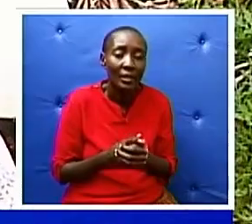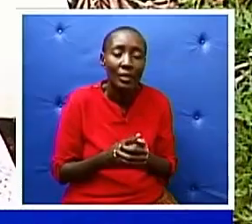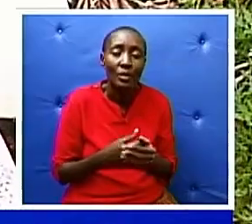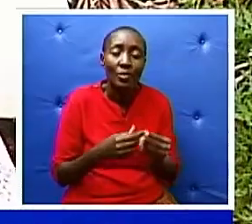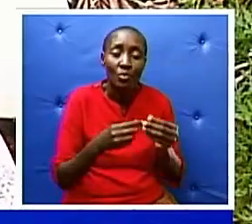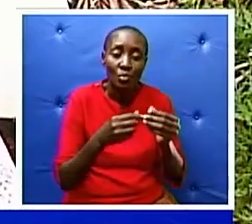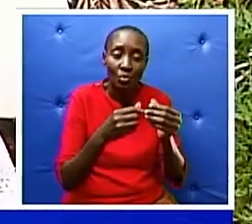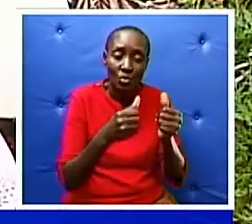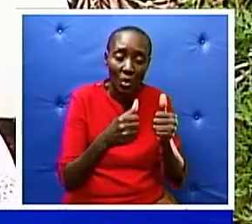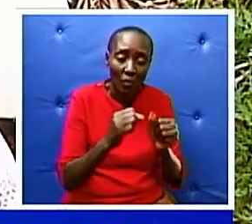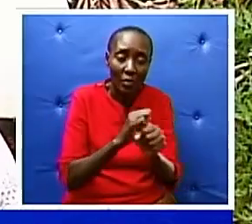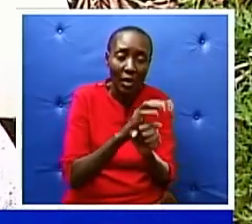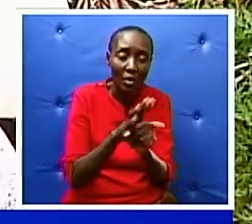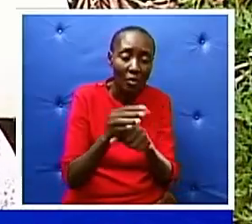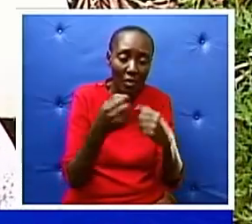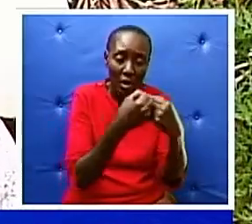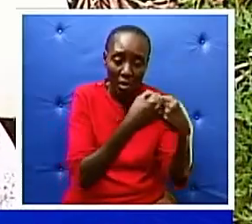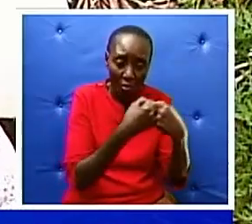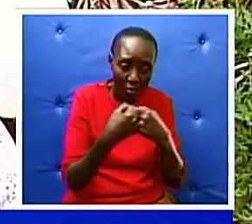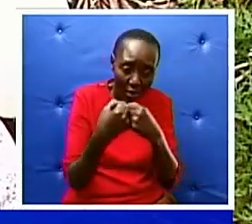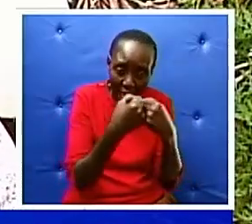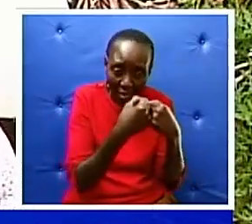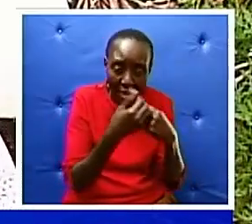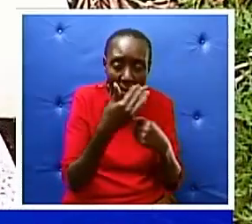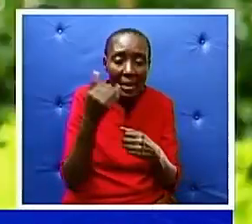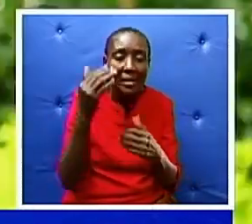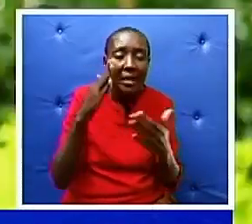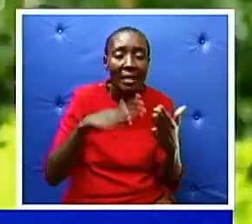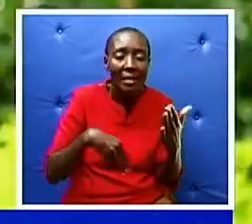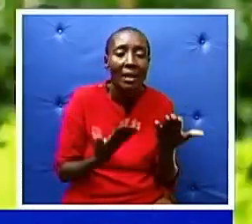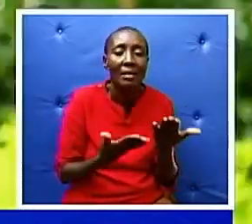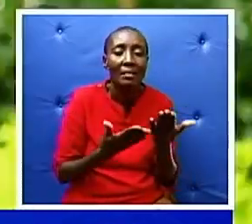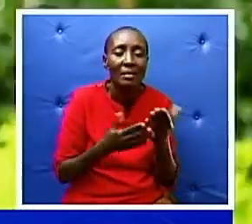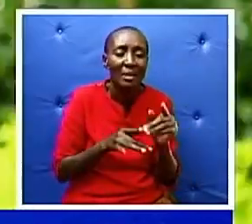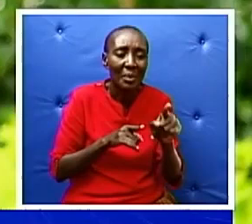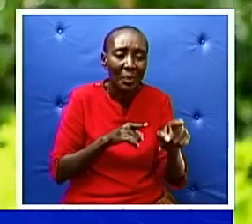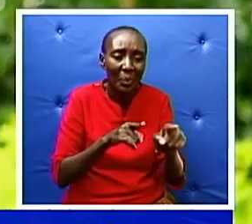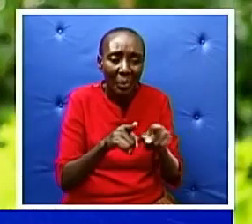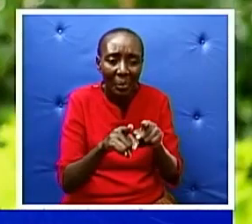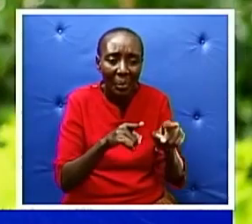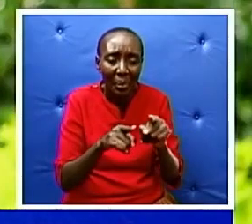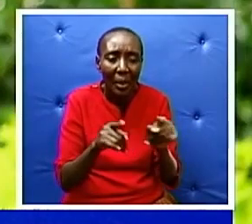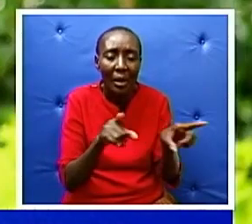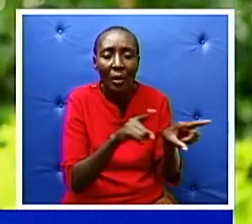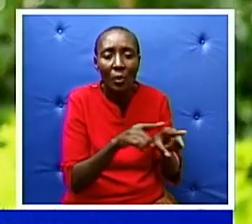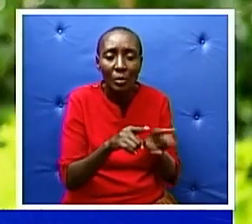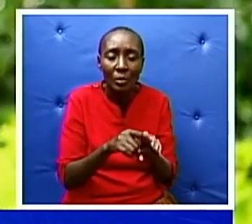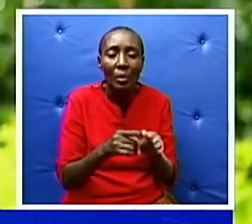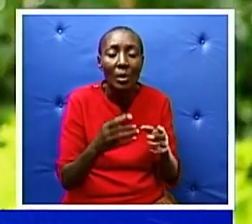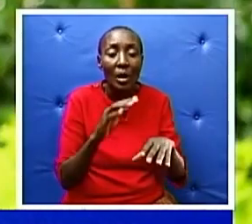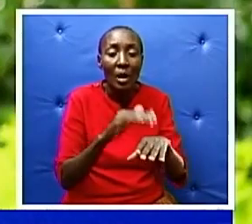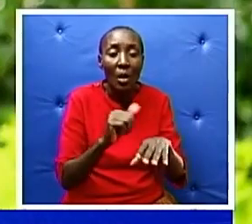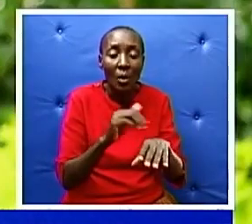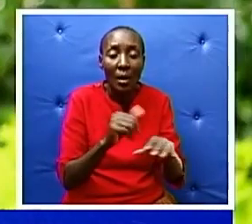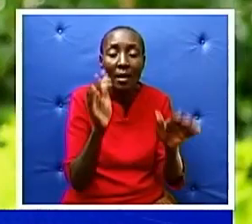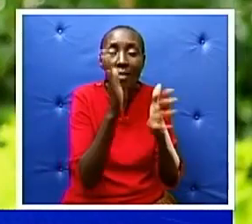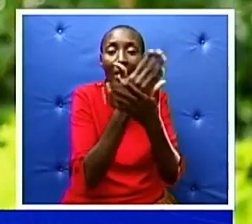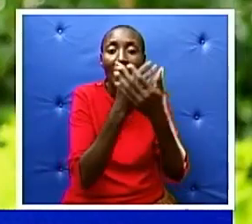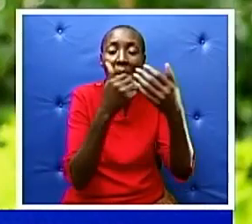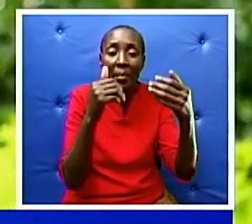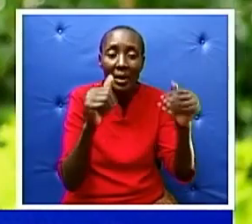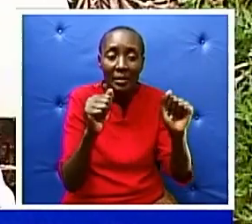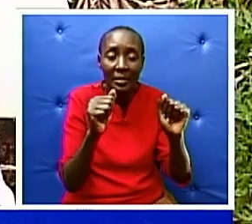rather than pointing fingers and calling the president Mr. Curfew and Mr. Lockdown, and we are not providing